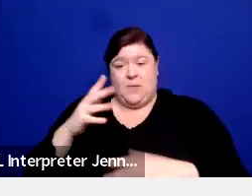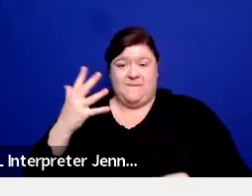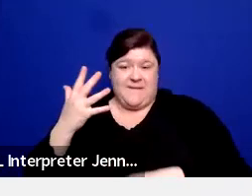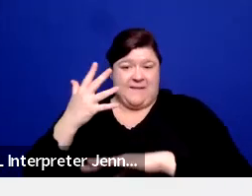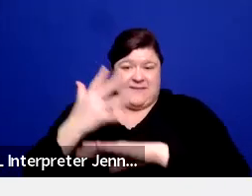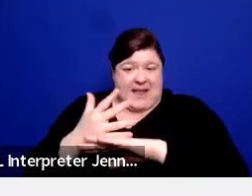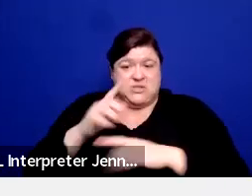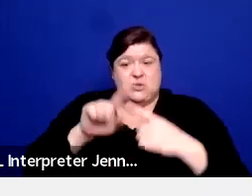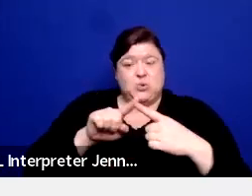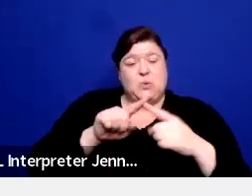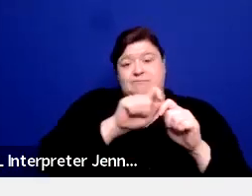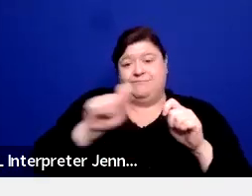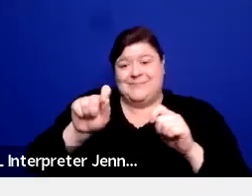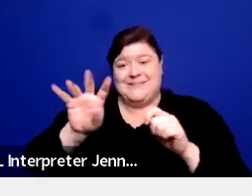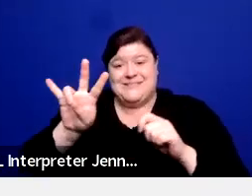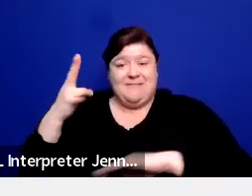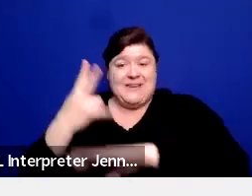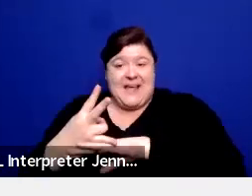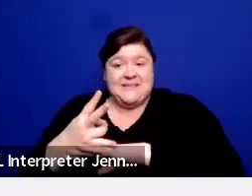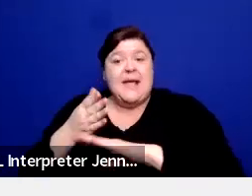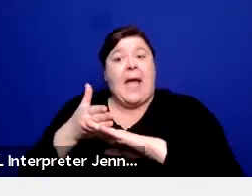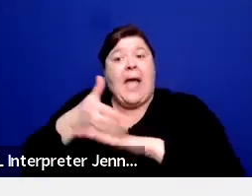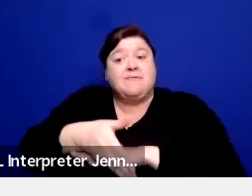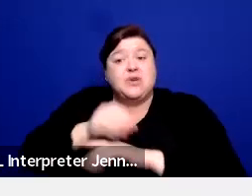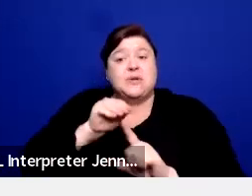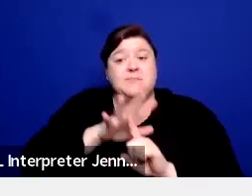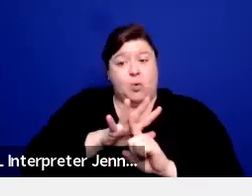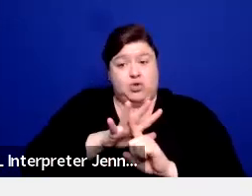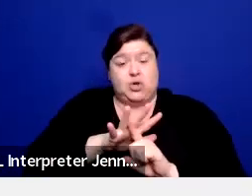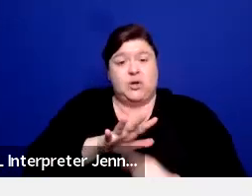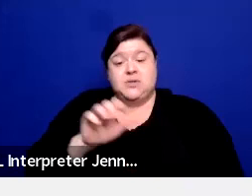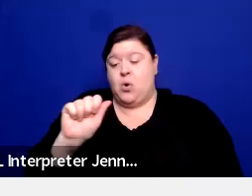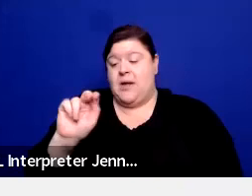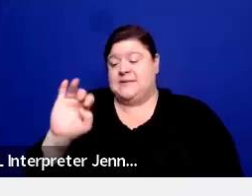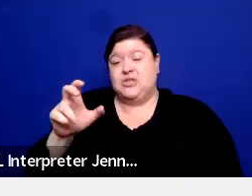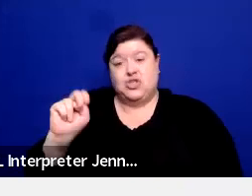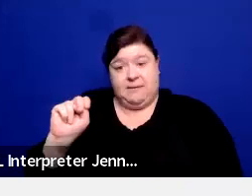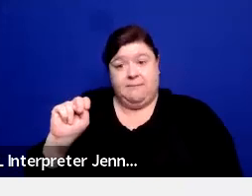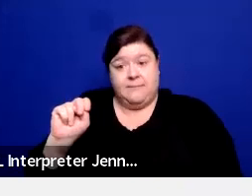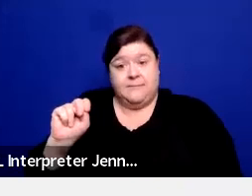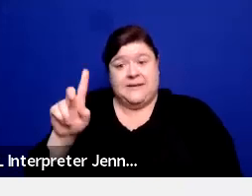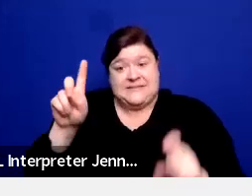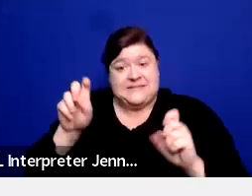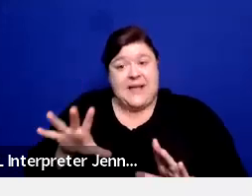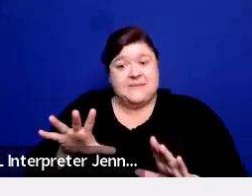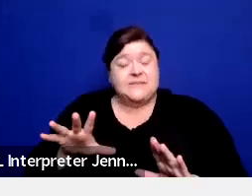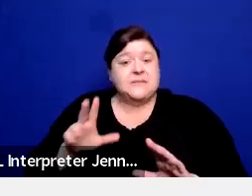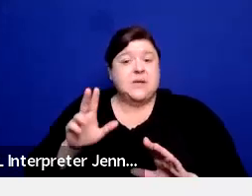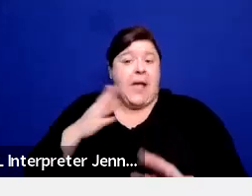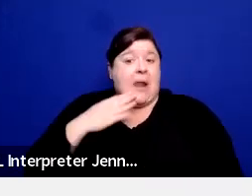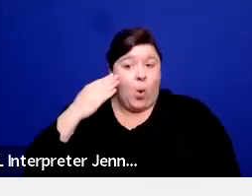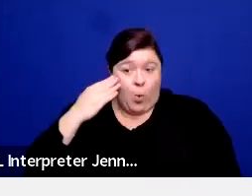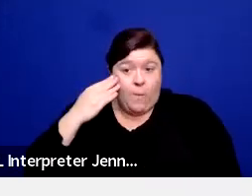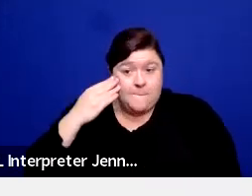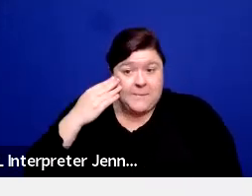your exposure. So we know that particularly antigen tests are those tests that you can do at home.